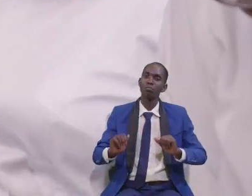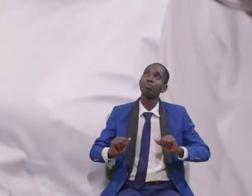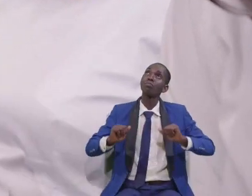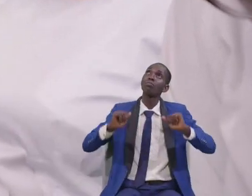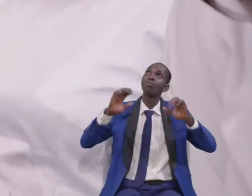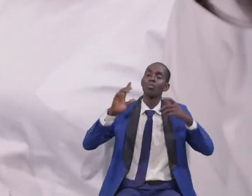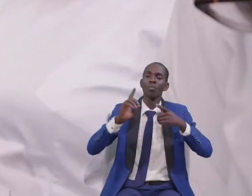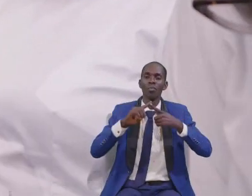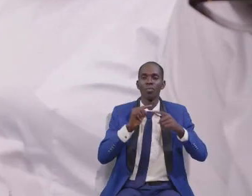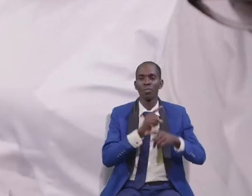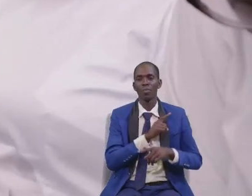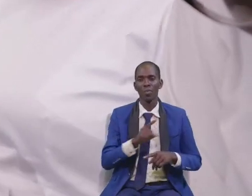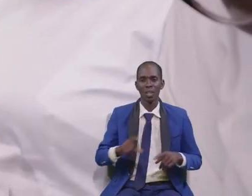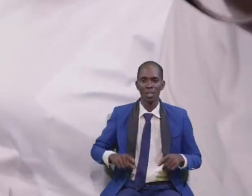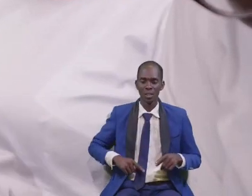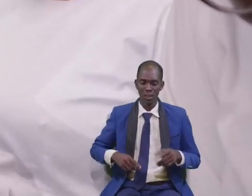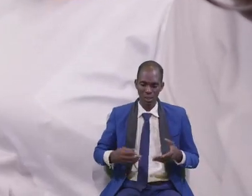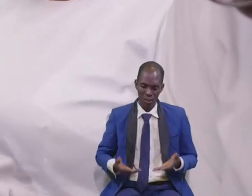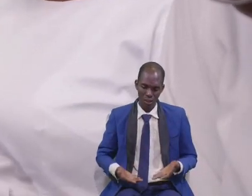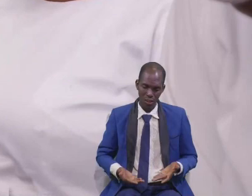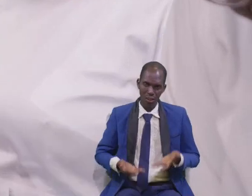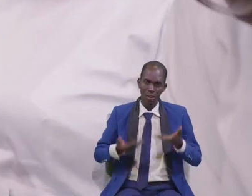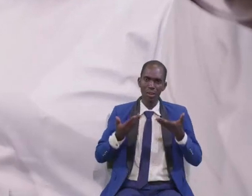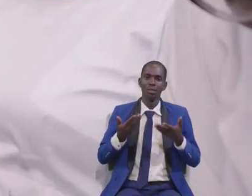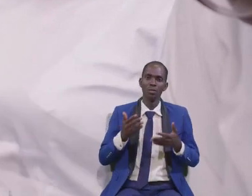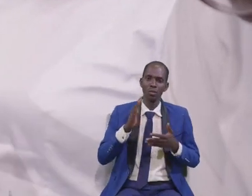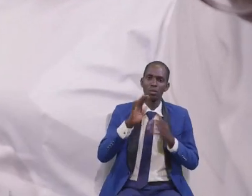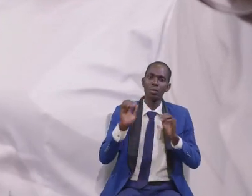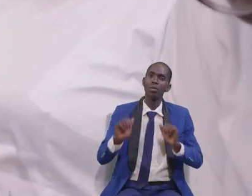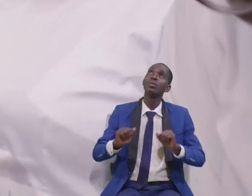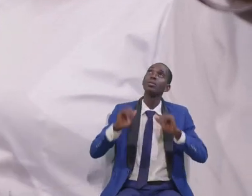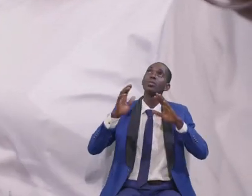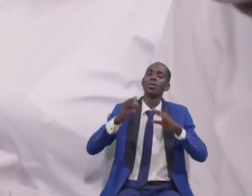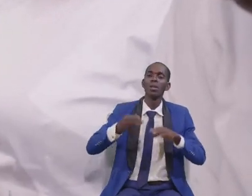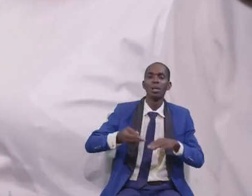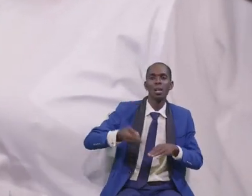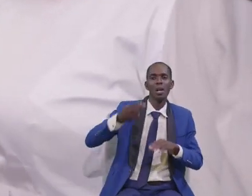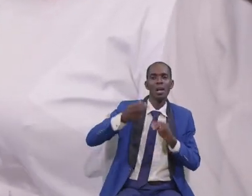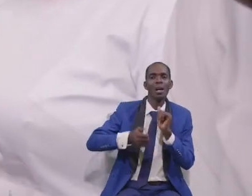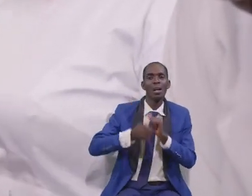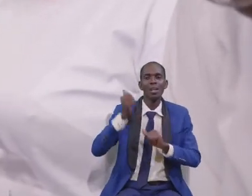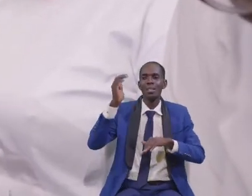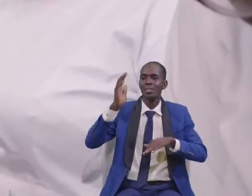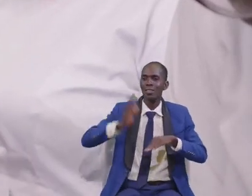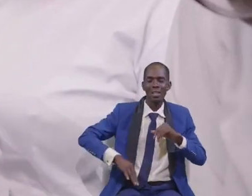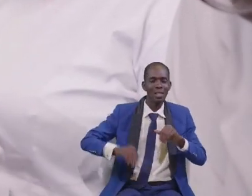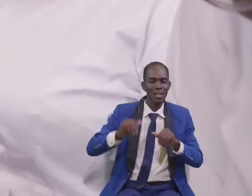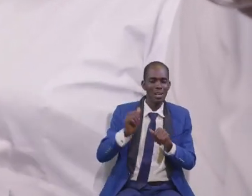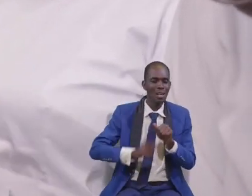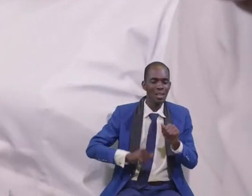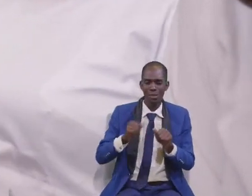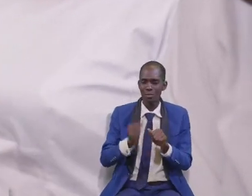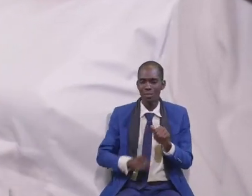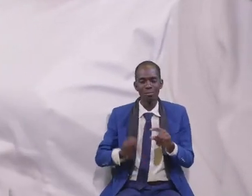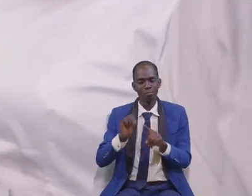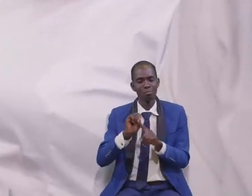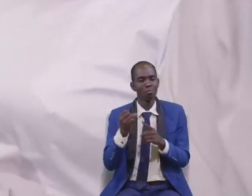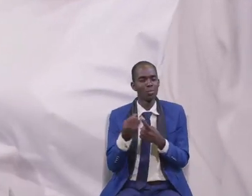Make that higher than any circumstance in your life.